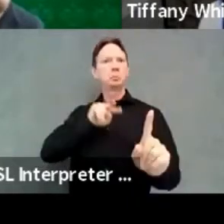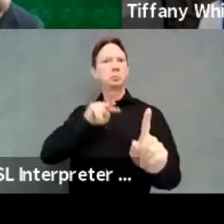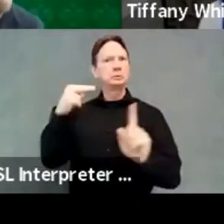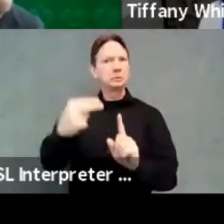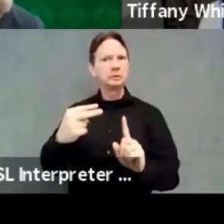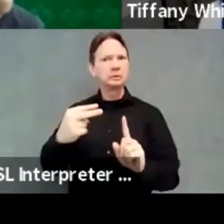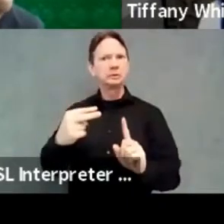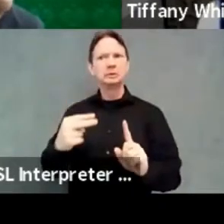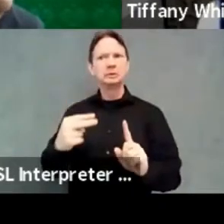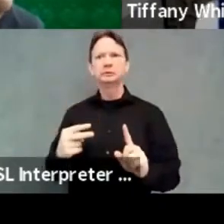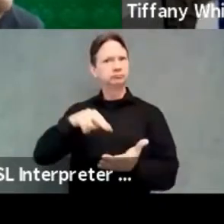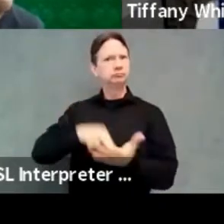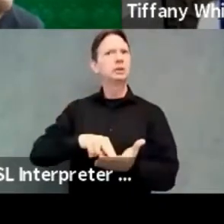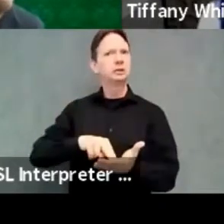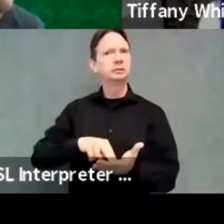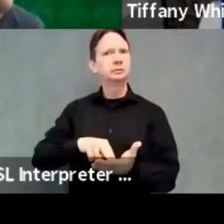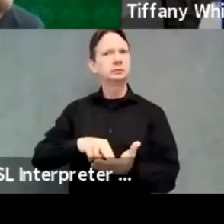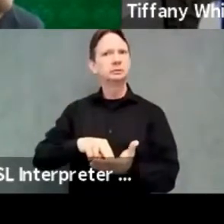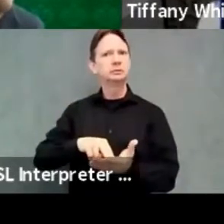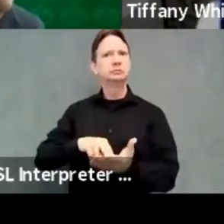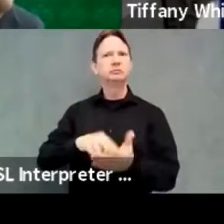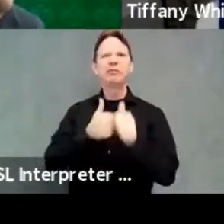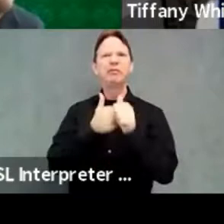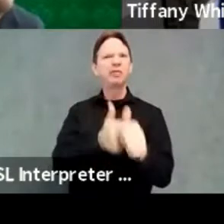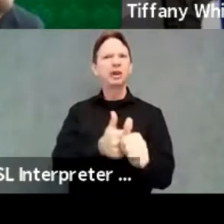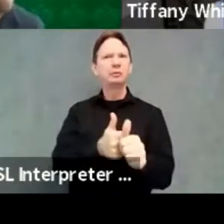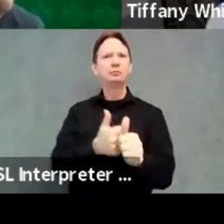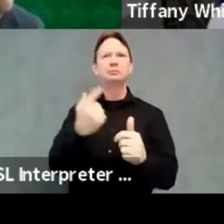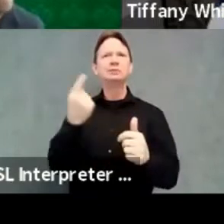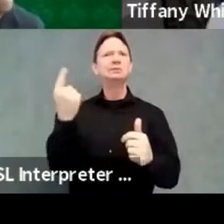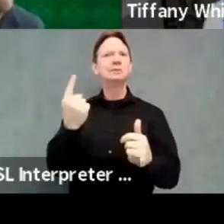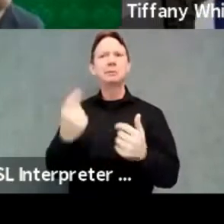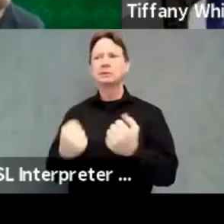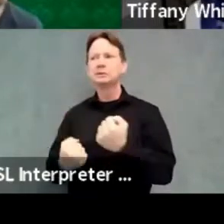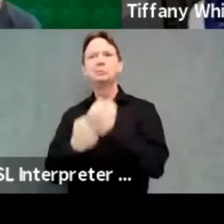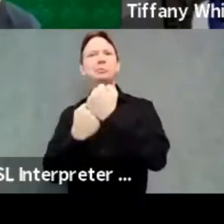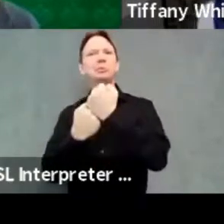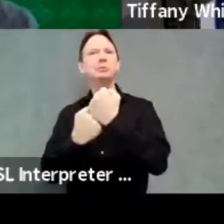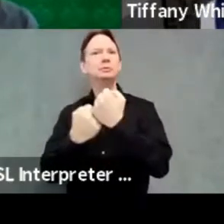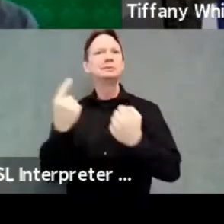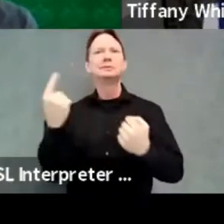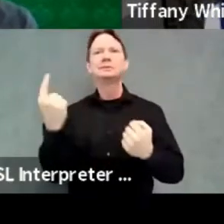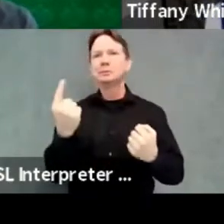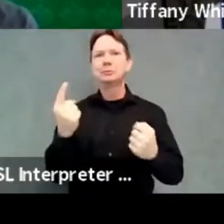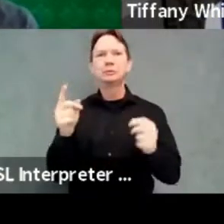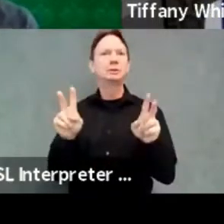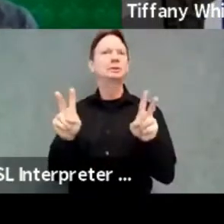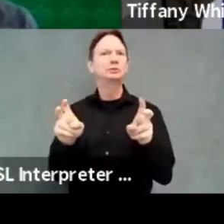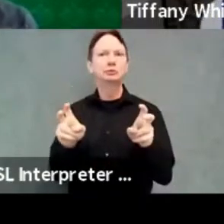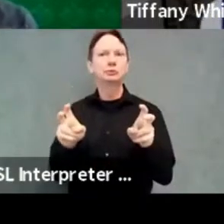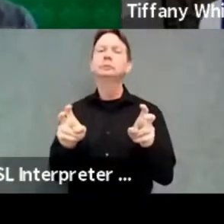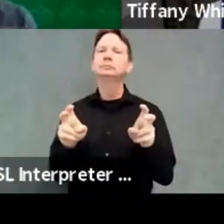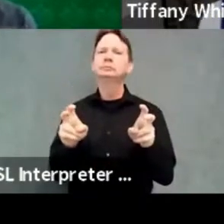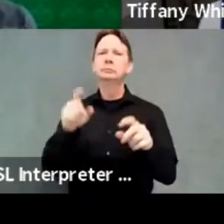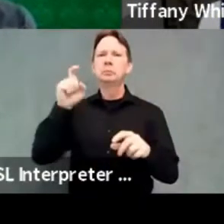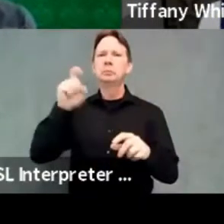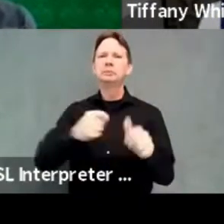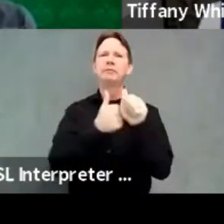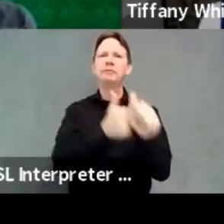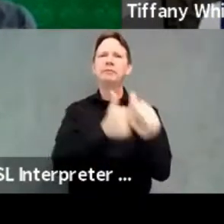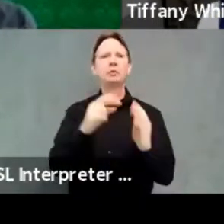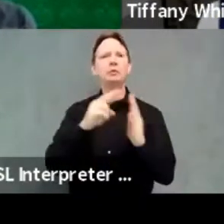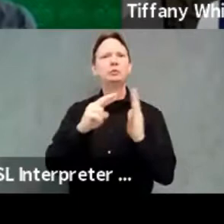it is in accordance with the guidelines that are set forth by AERA Council. So most of the time that won't be an issue, but it's something that's good to know that it is